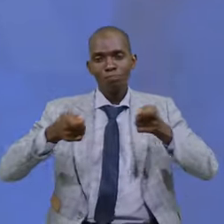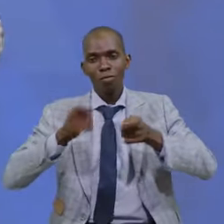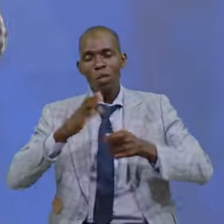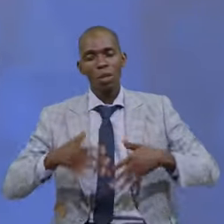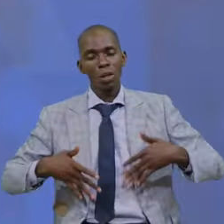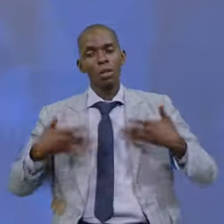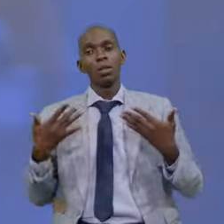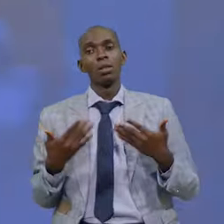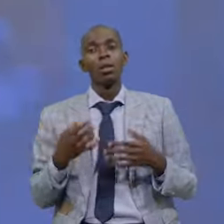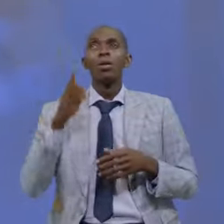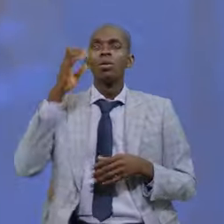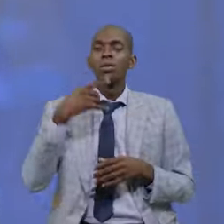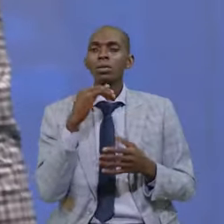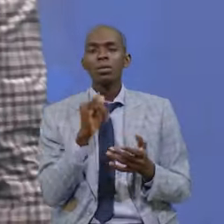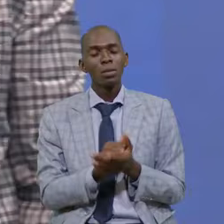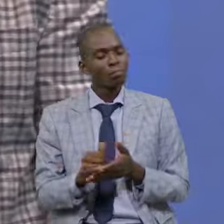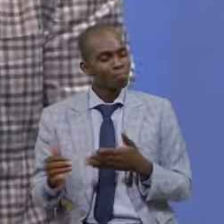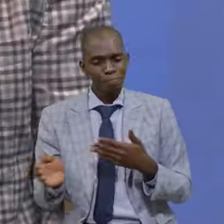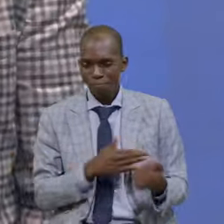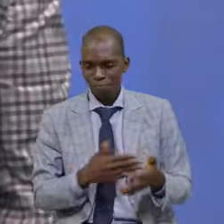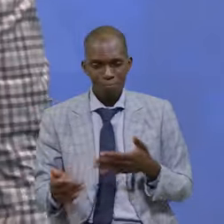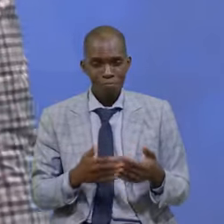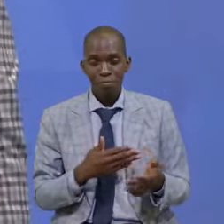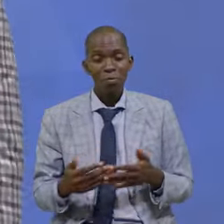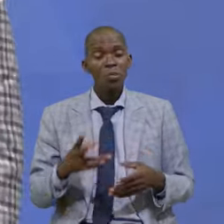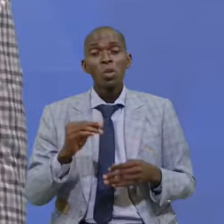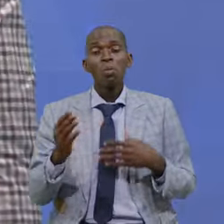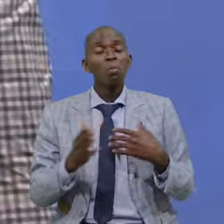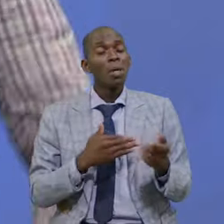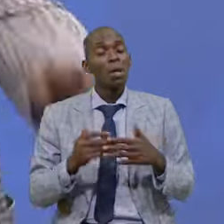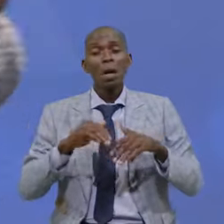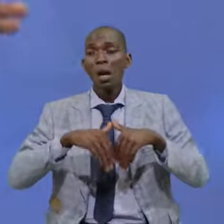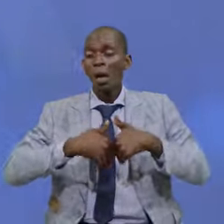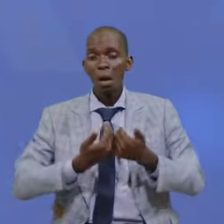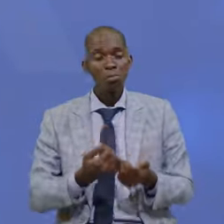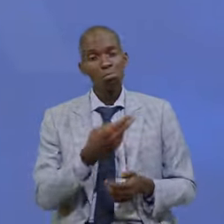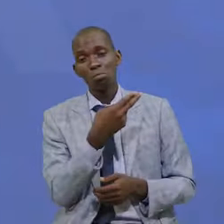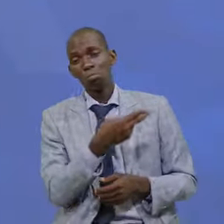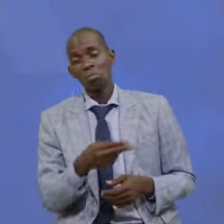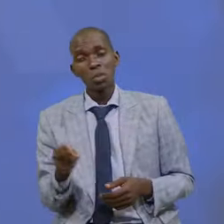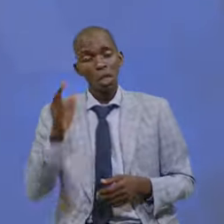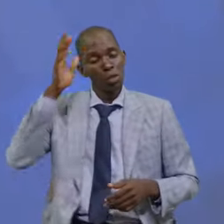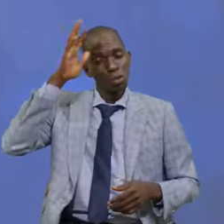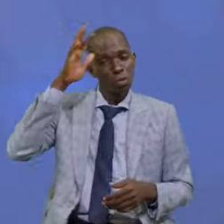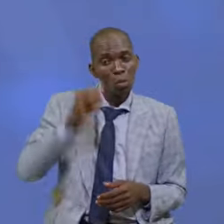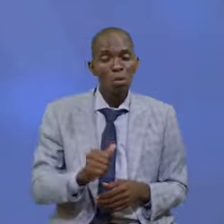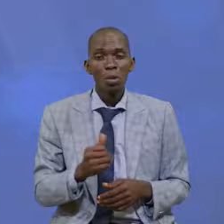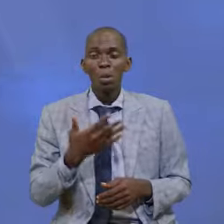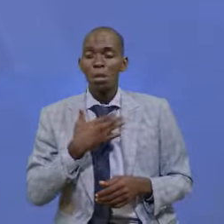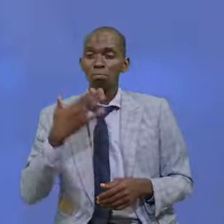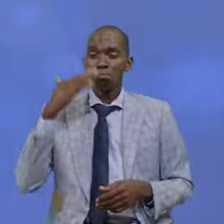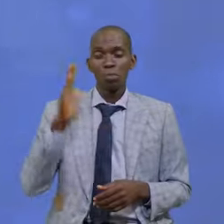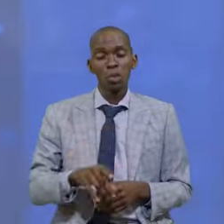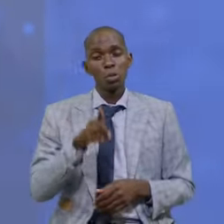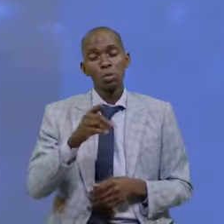But God said, all the same, as mean as he is, as mean as she is,